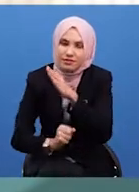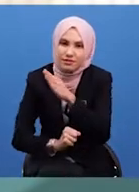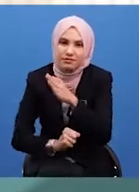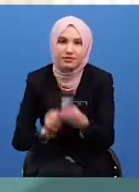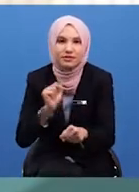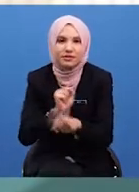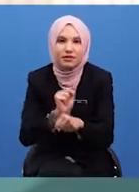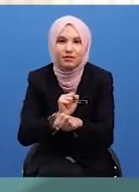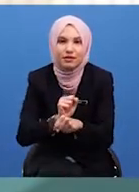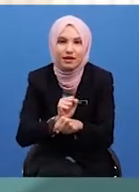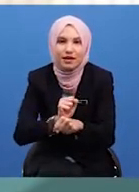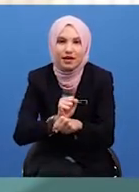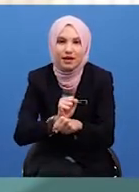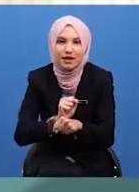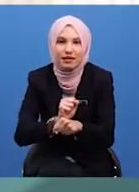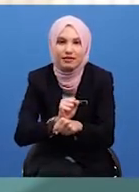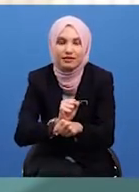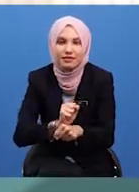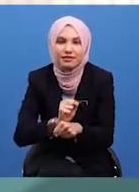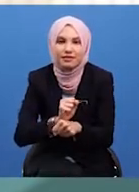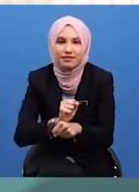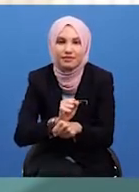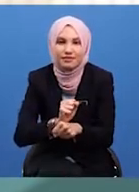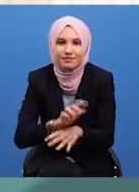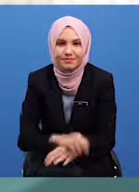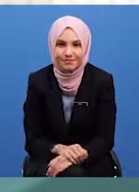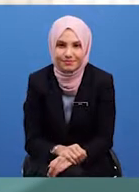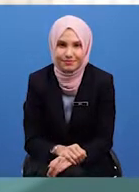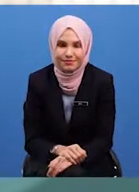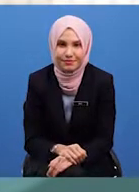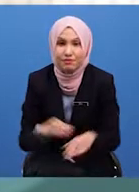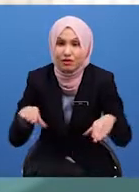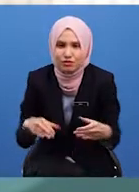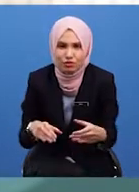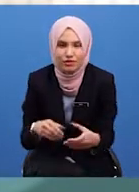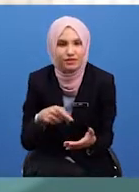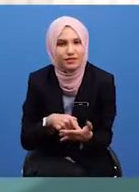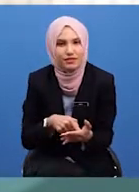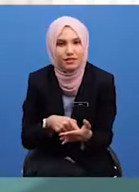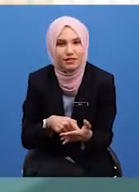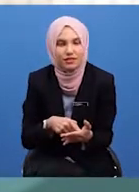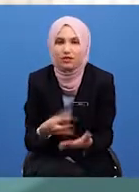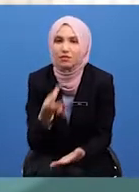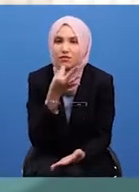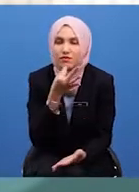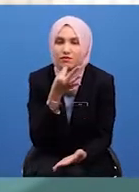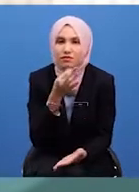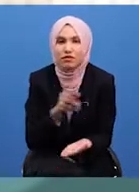hard work and claim the work to be theirs. By doing this, they are not being fair to the